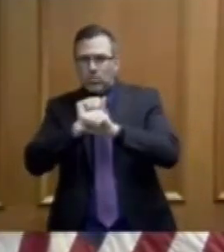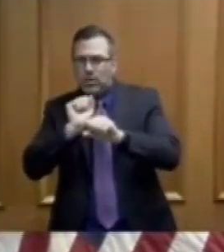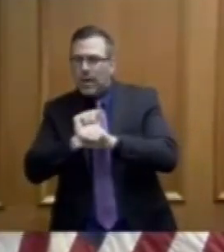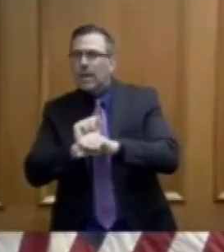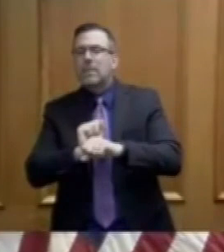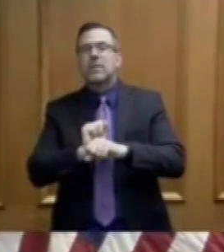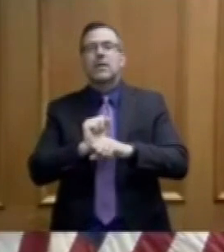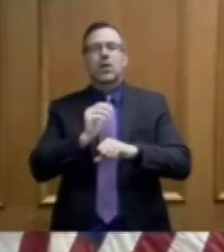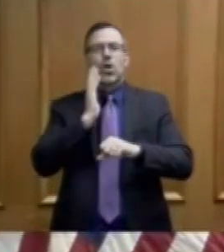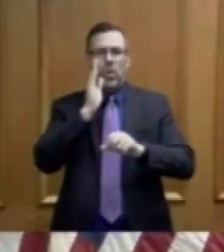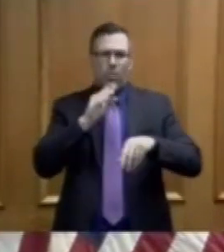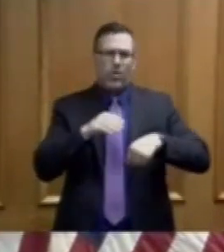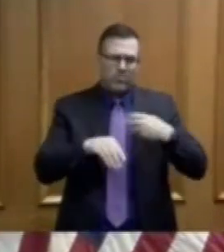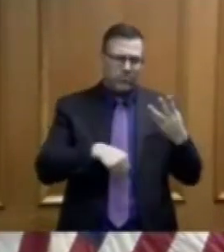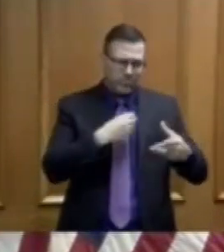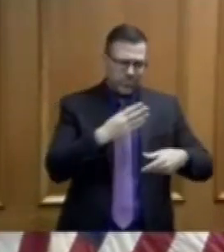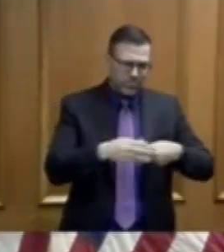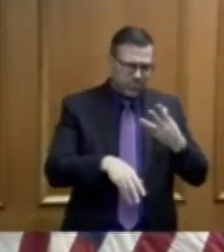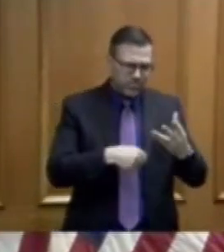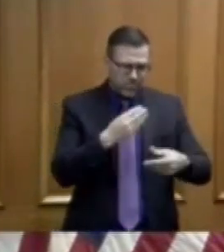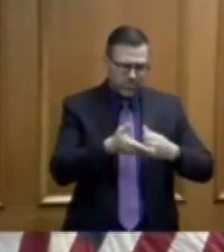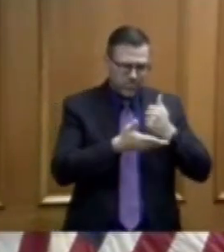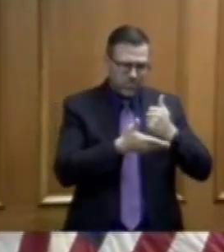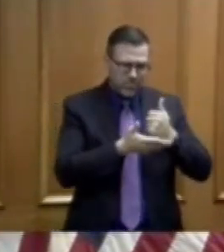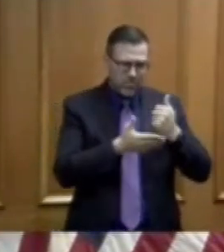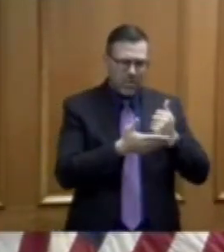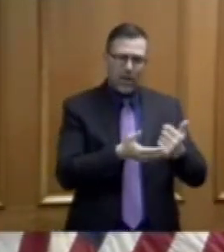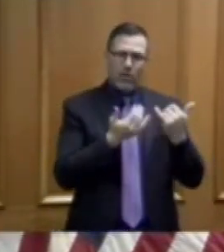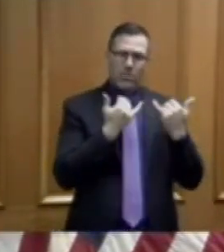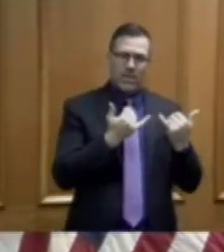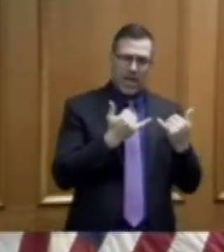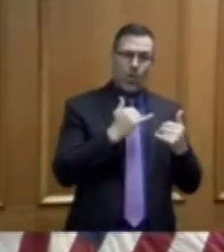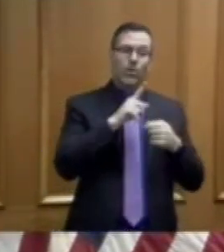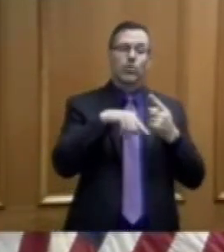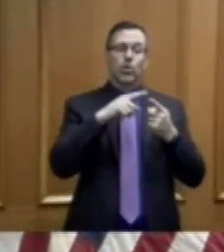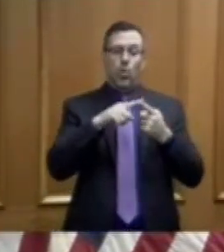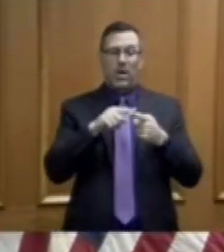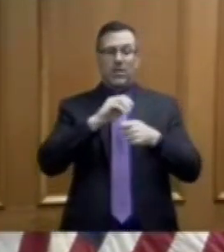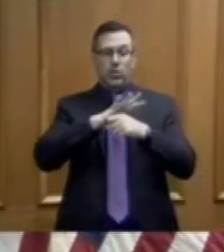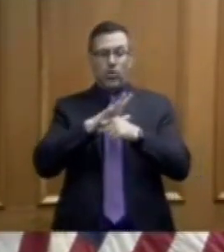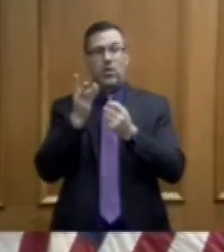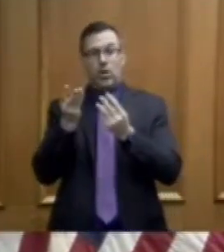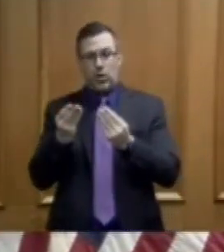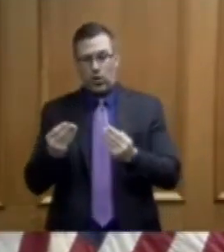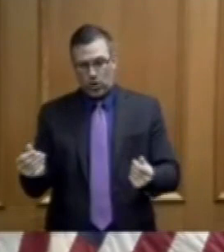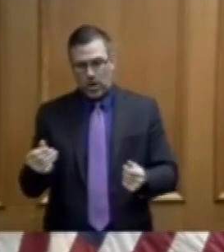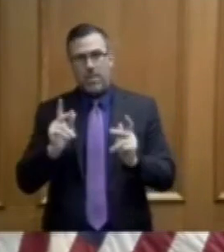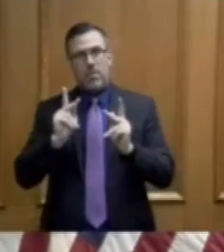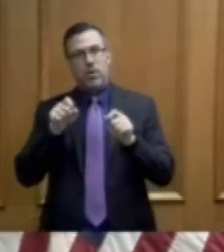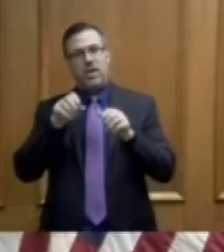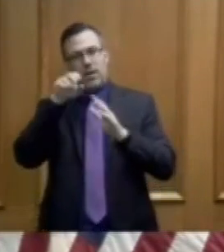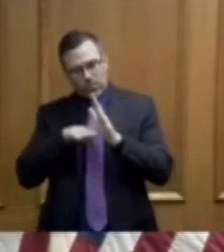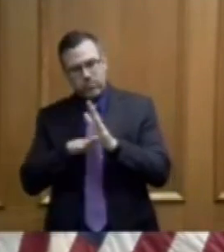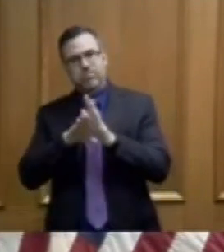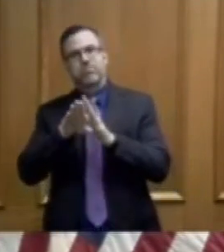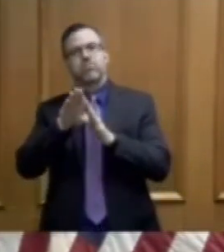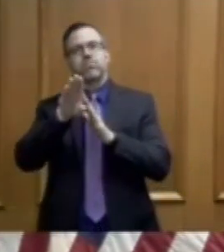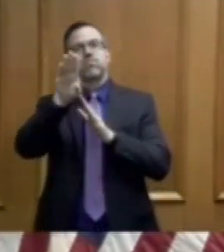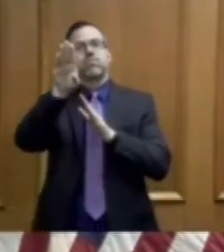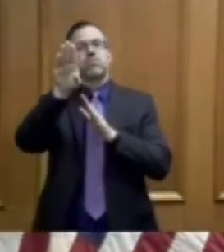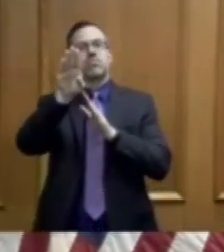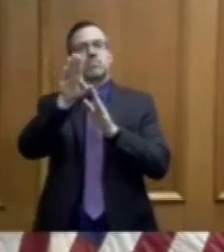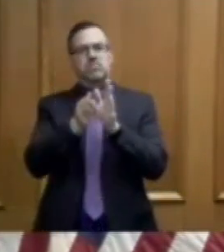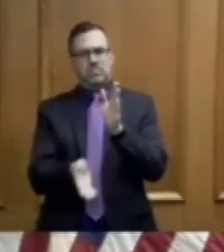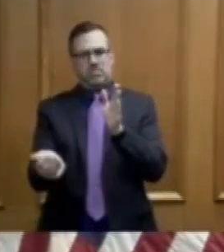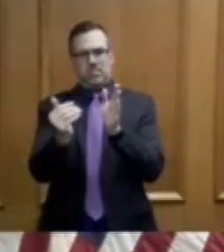way through this crisis, and to help people get back on track as they face the difficulties that